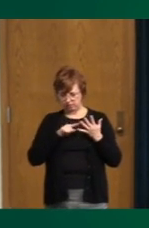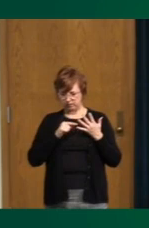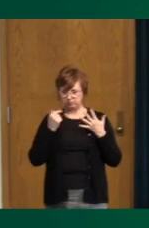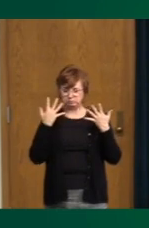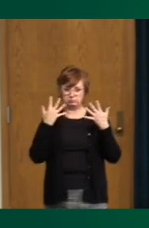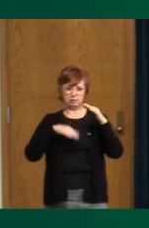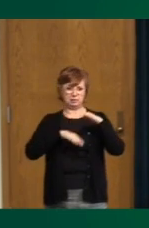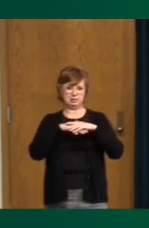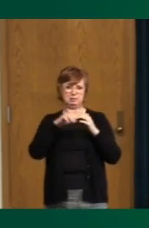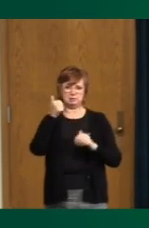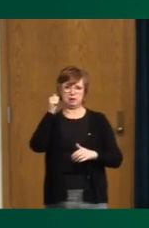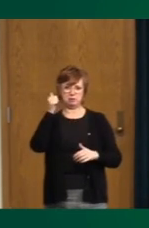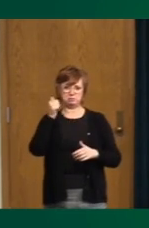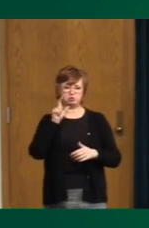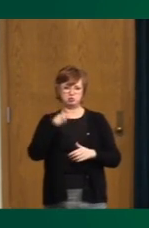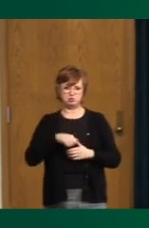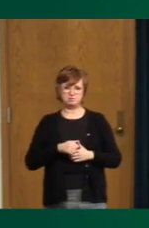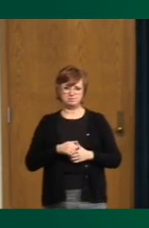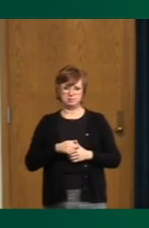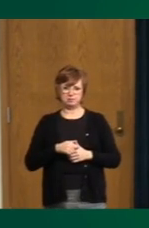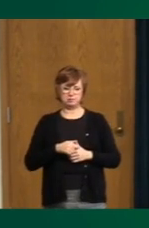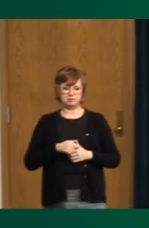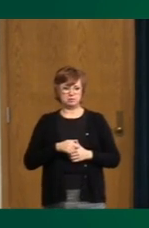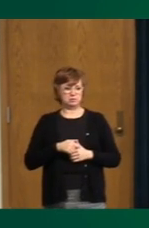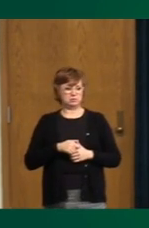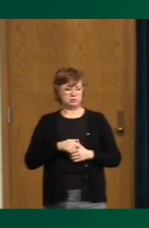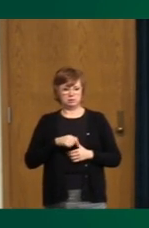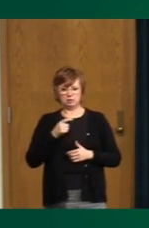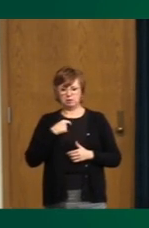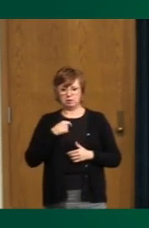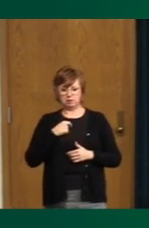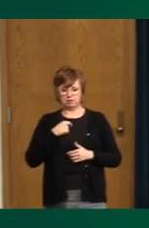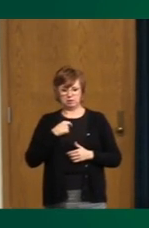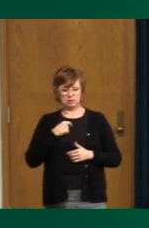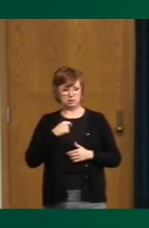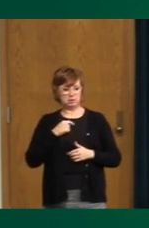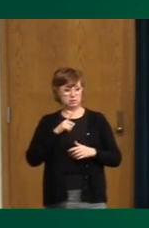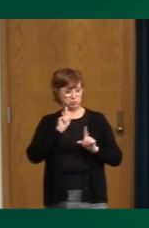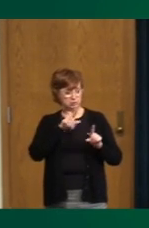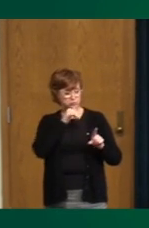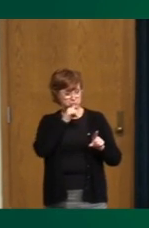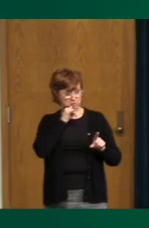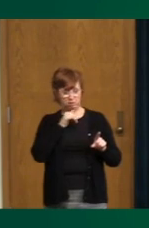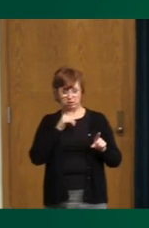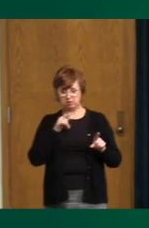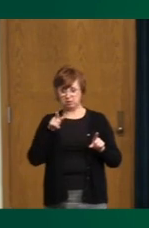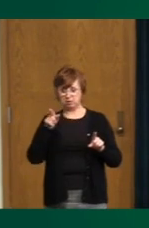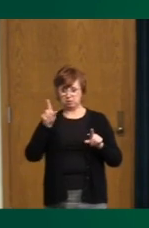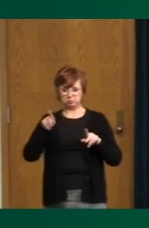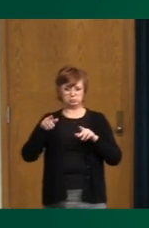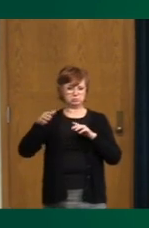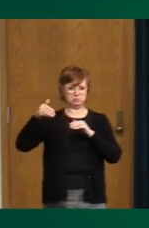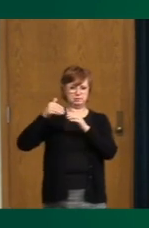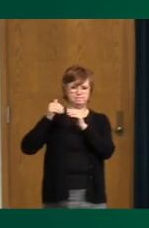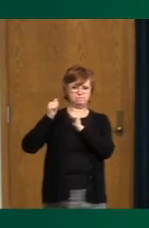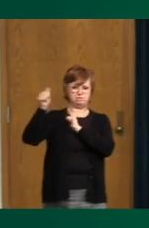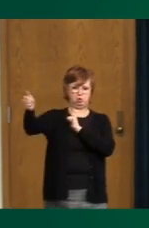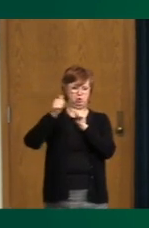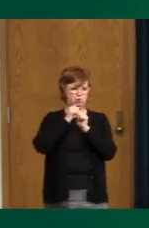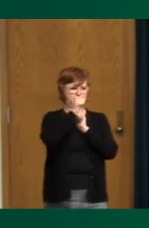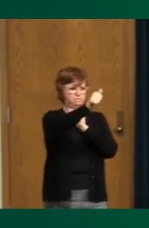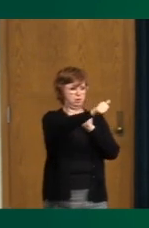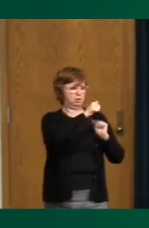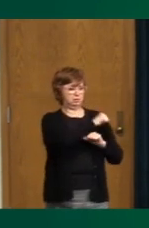should be able to confidently say, you know what, I was never closer than 2 meters to anyone there. And if you can't say that, then I think we are